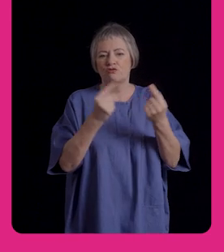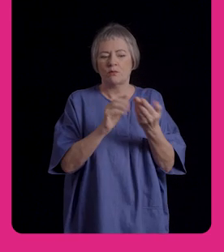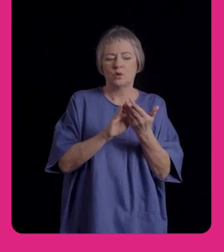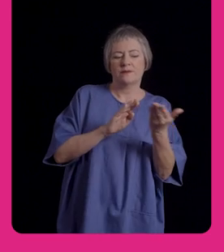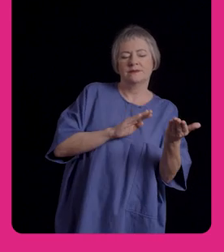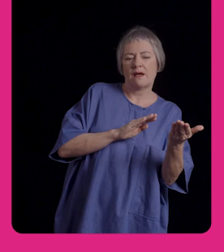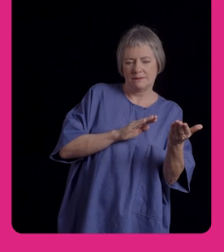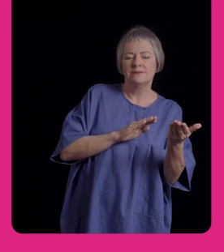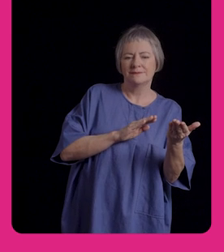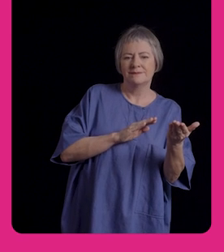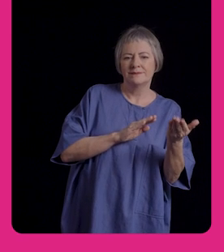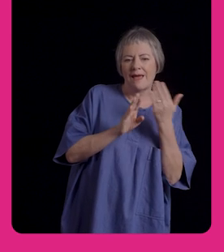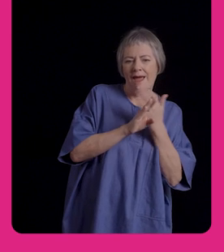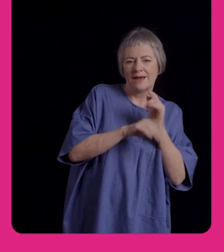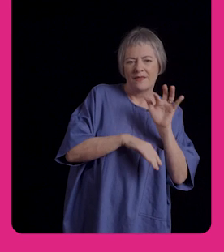side.